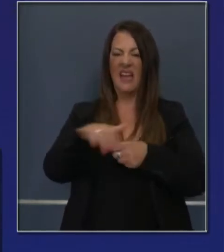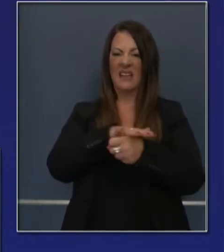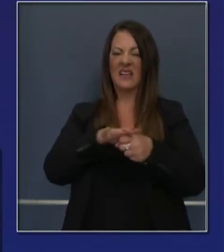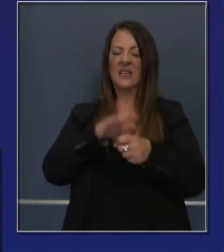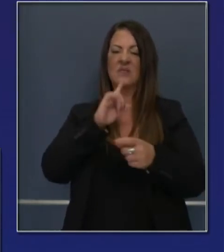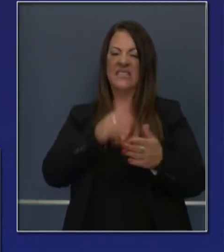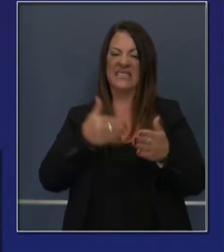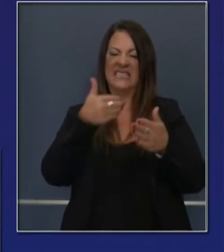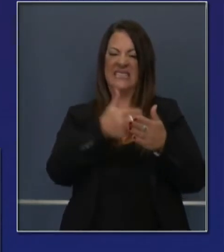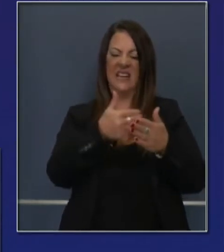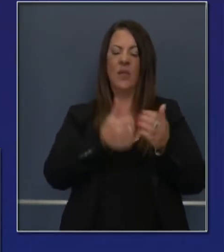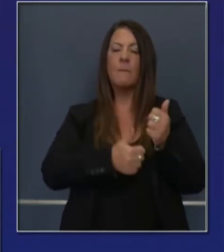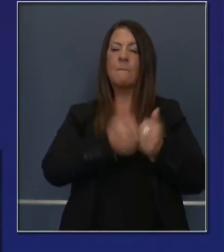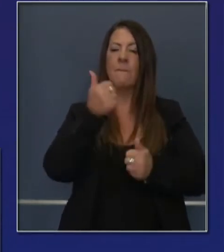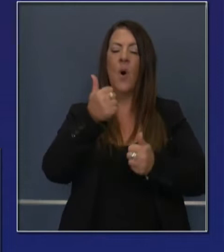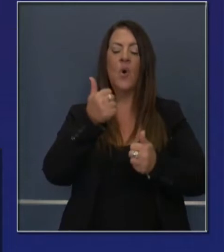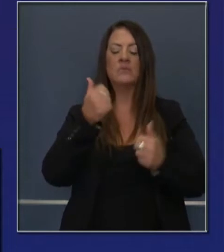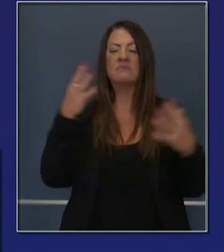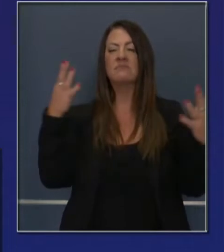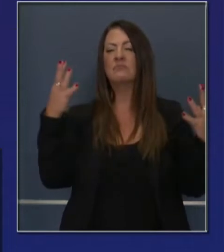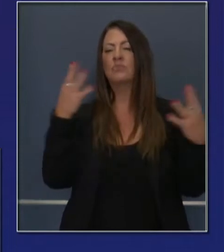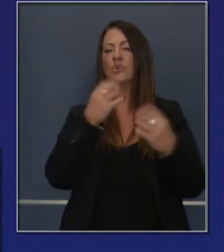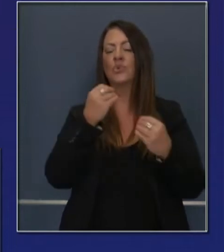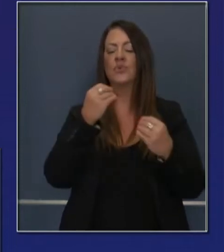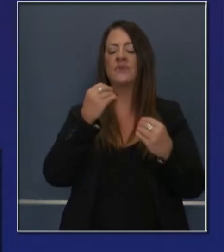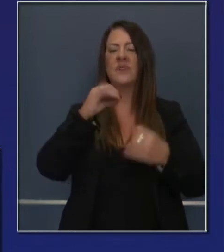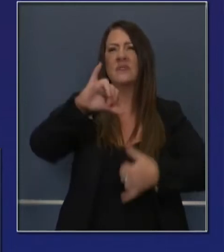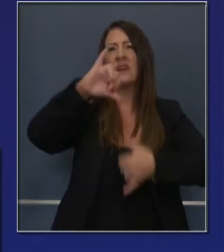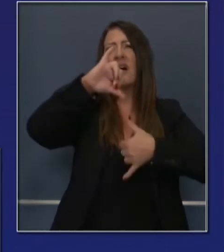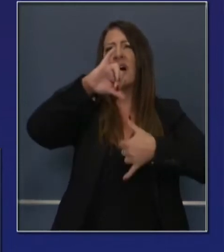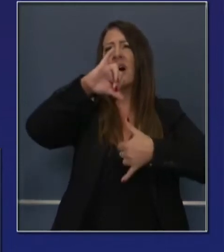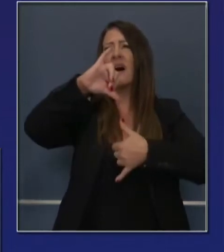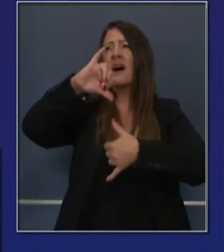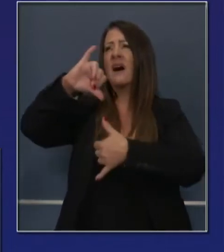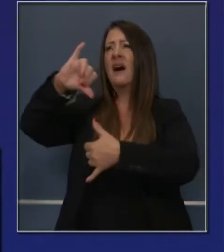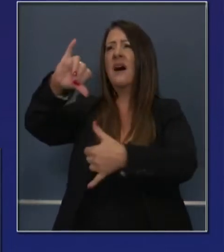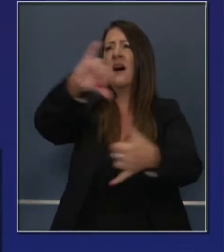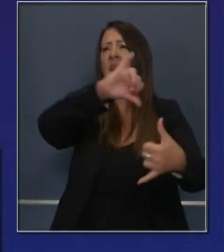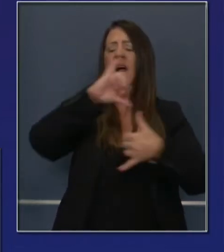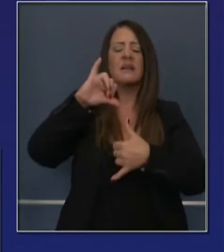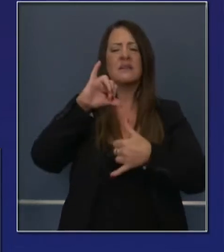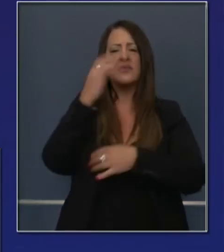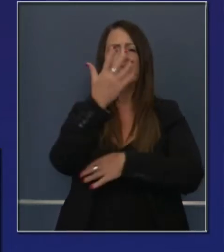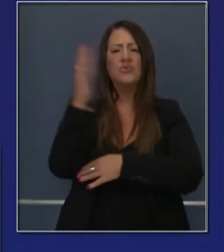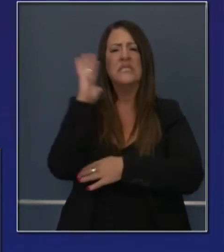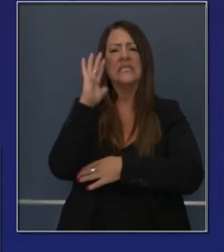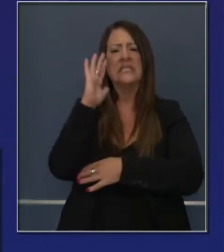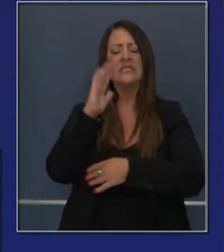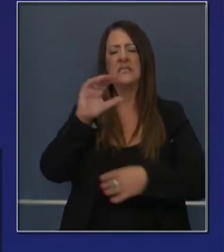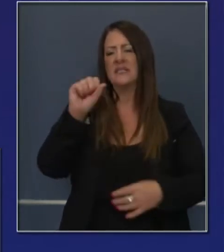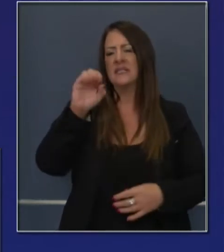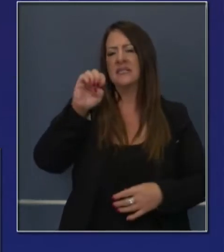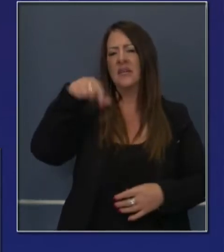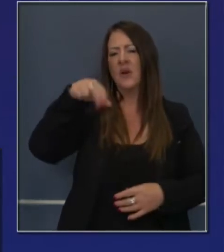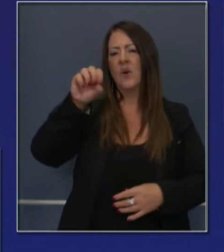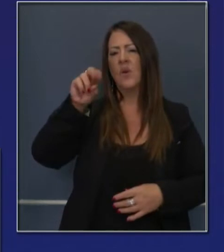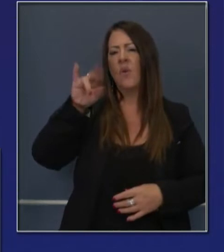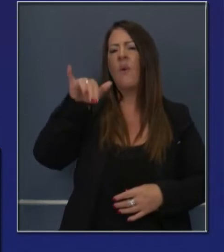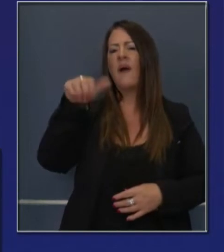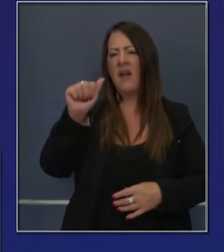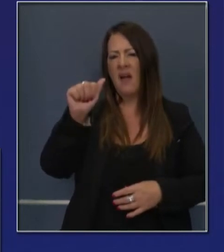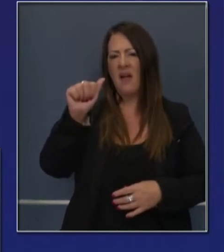world's most majestic sequoias in the Tulare County. Stubborn, again, 0%